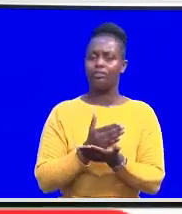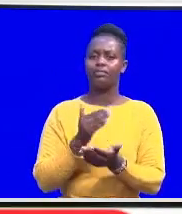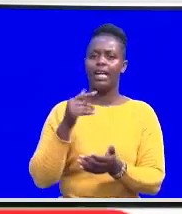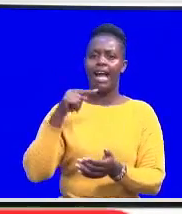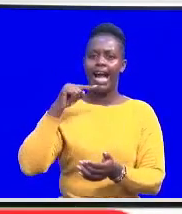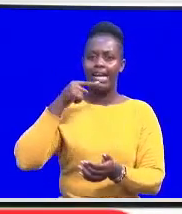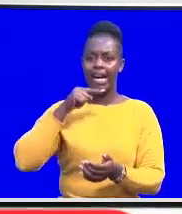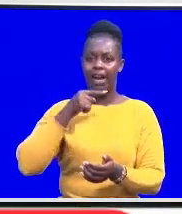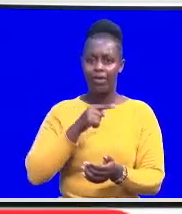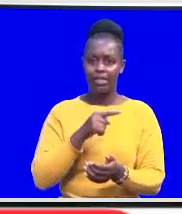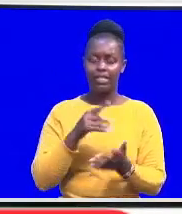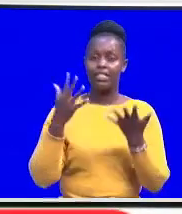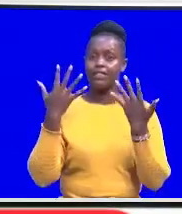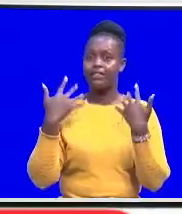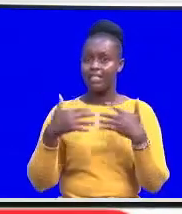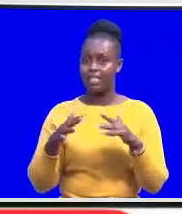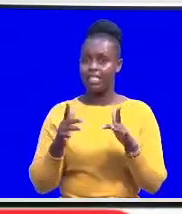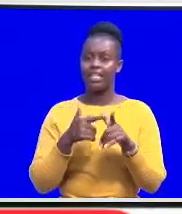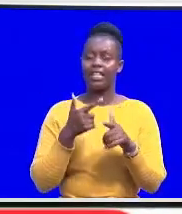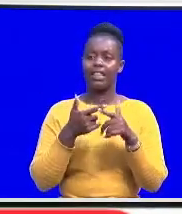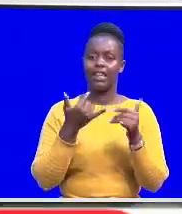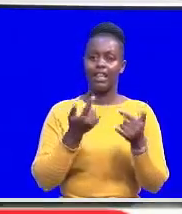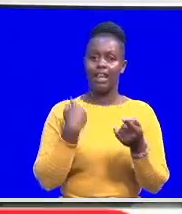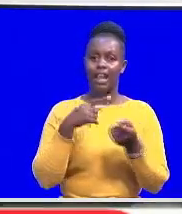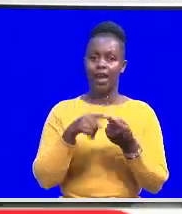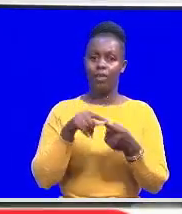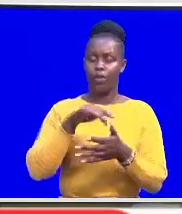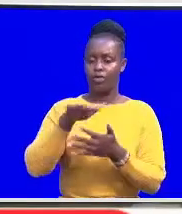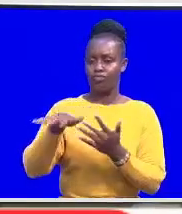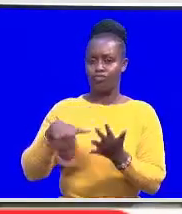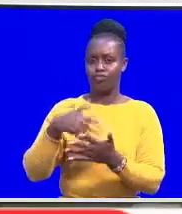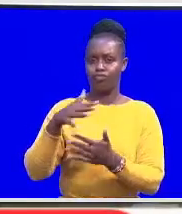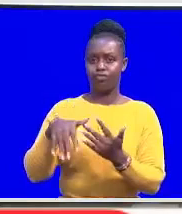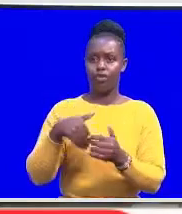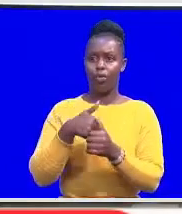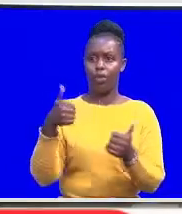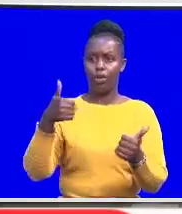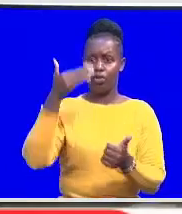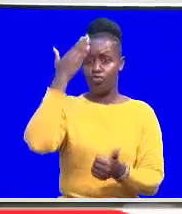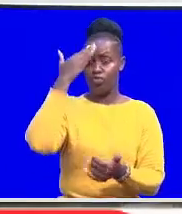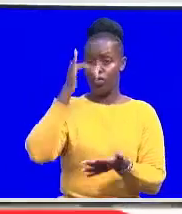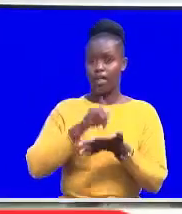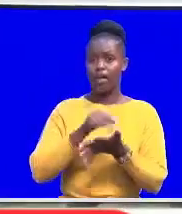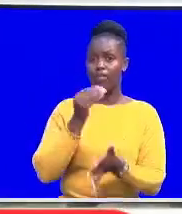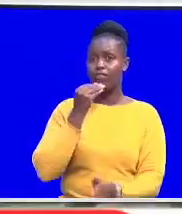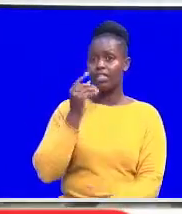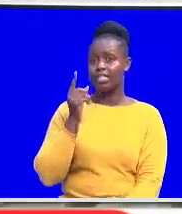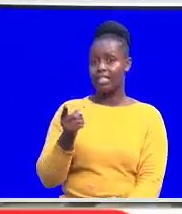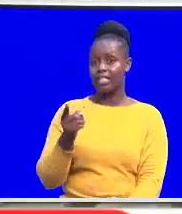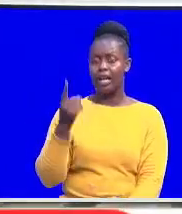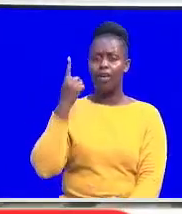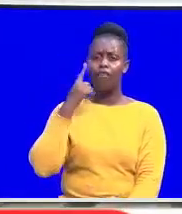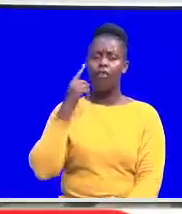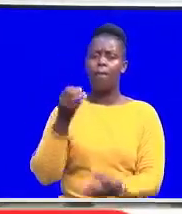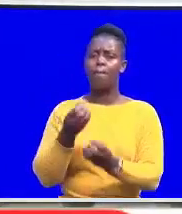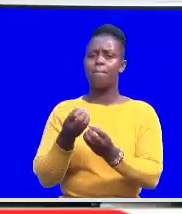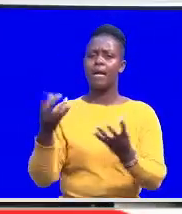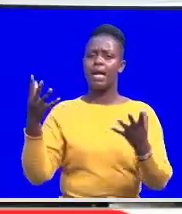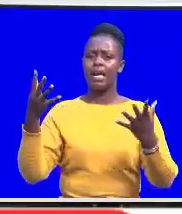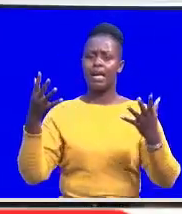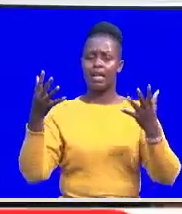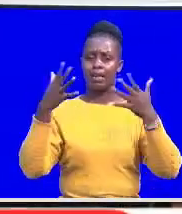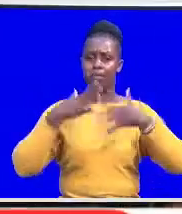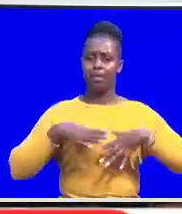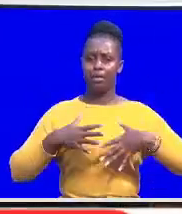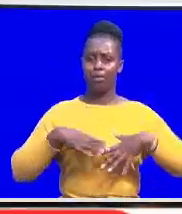zinachemuka, zikiiva, tunaeka hiyo, sasa hiyo rojo. You will realize that the meal prepared is of large quantity. This is because